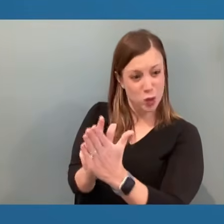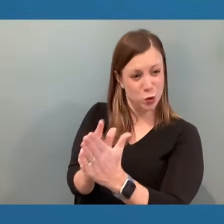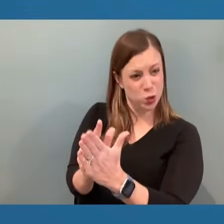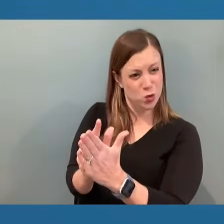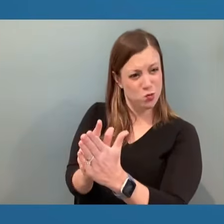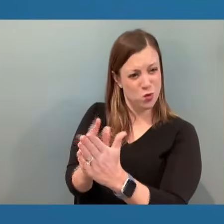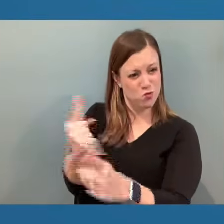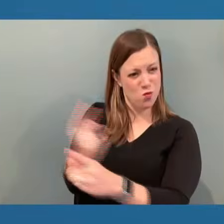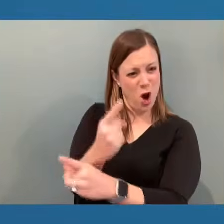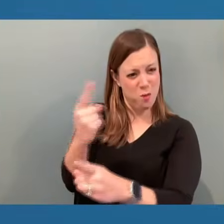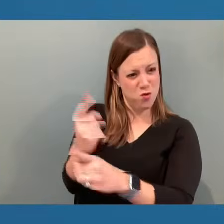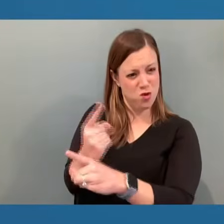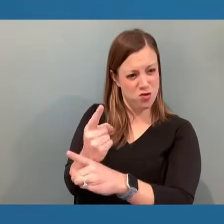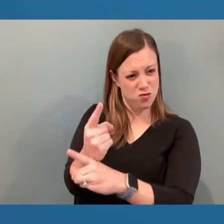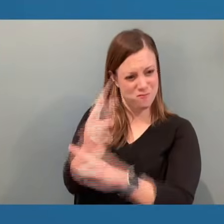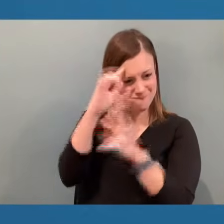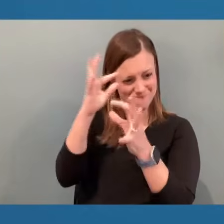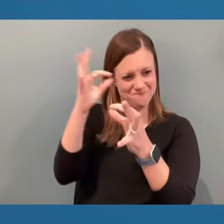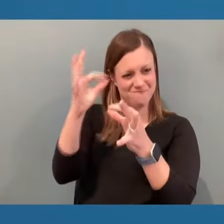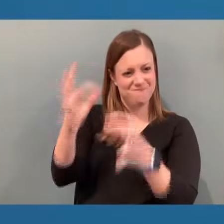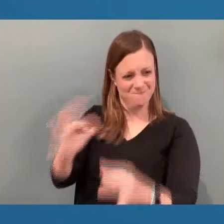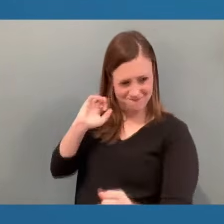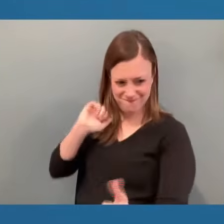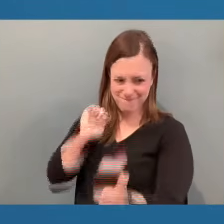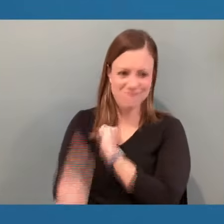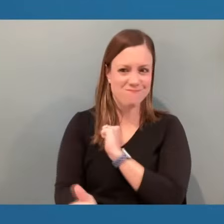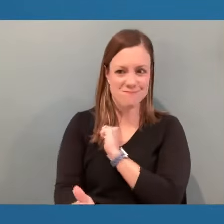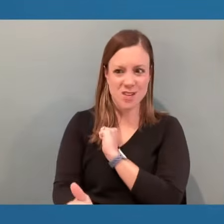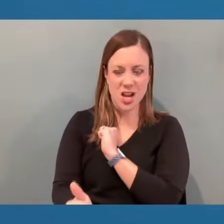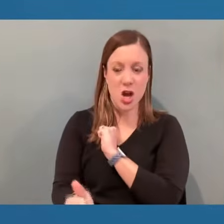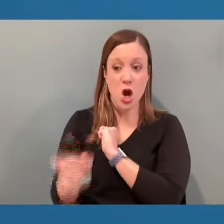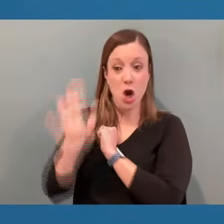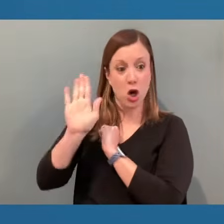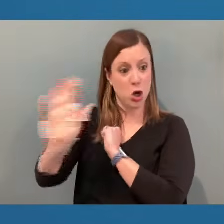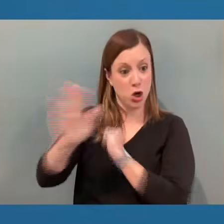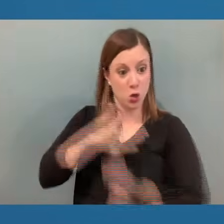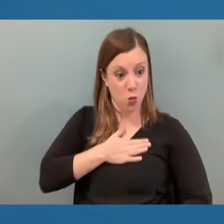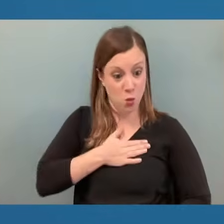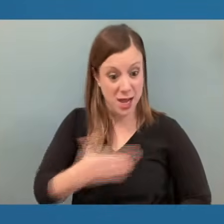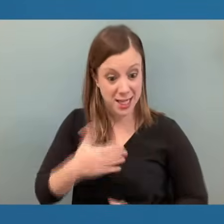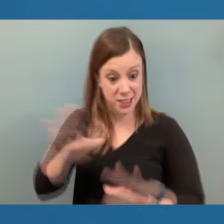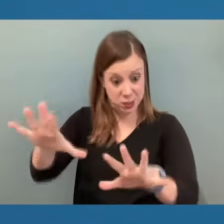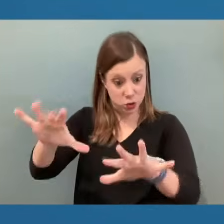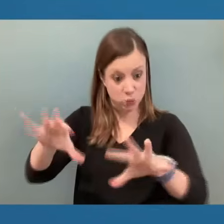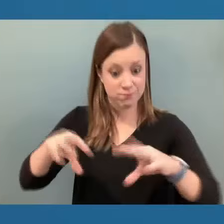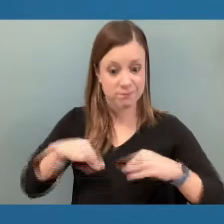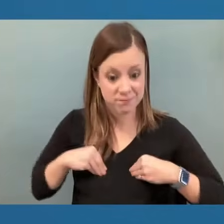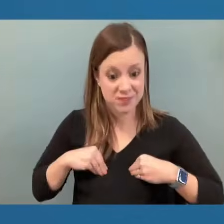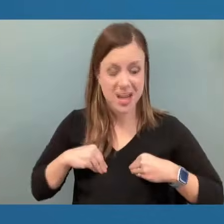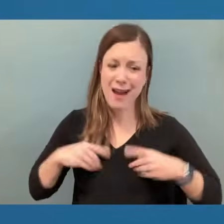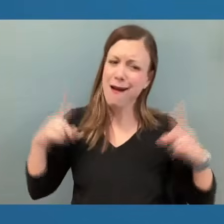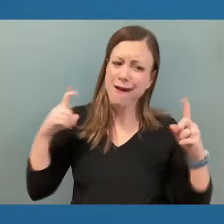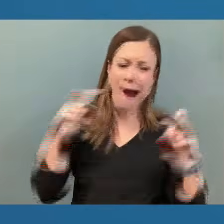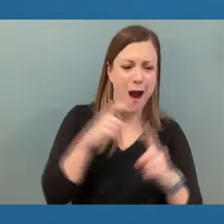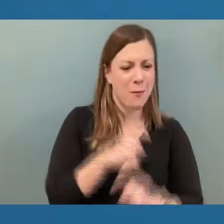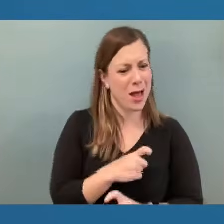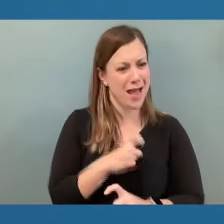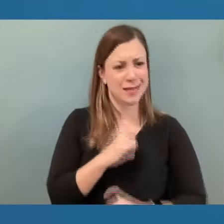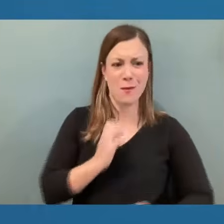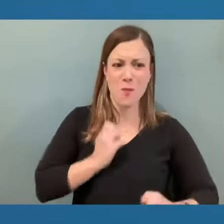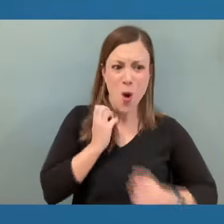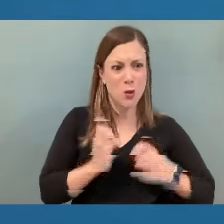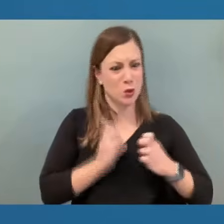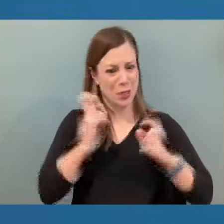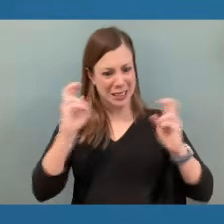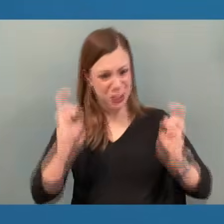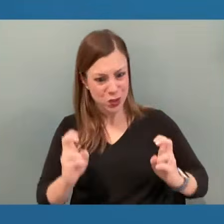Her willingness to take on complex and emotional issues and to do so with grace and resolve has made